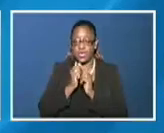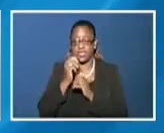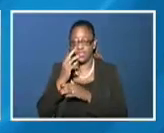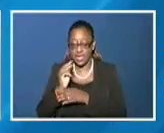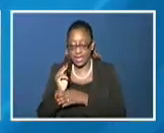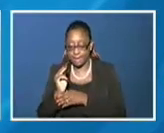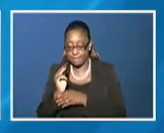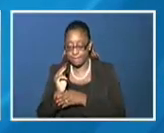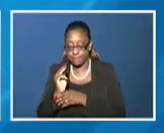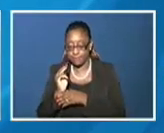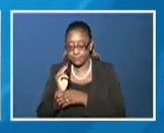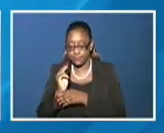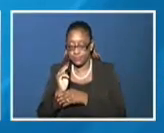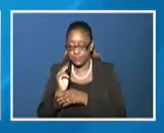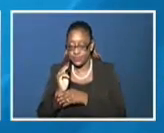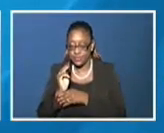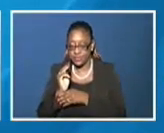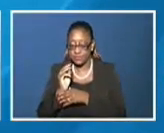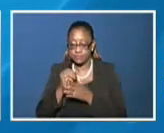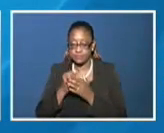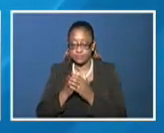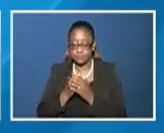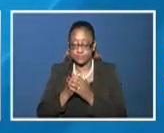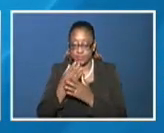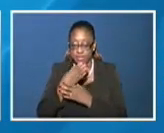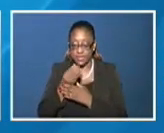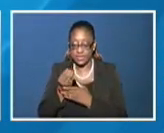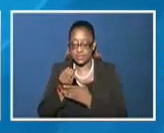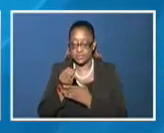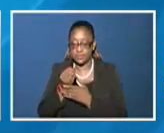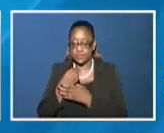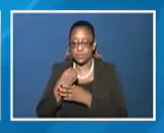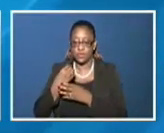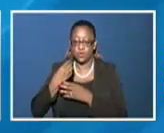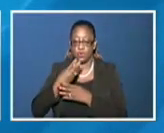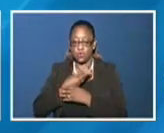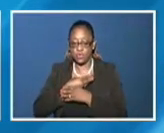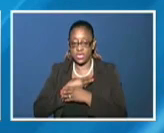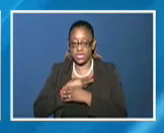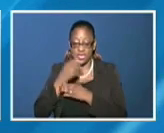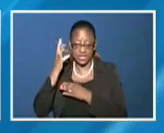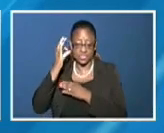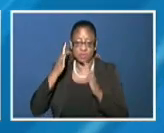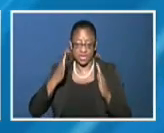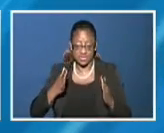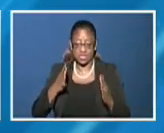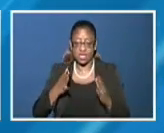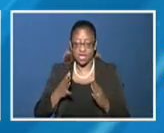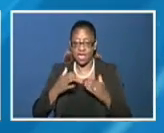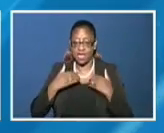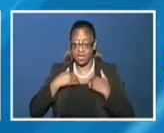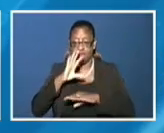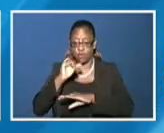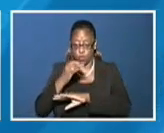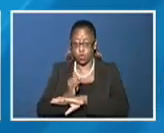any type of help that we can. And in the Haitian League of Pastors, we are working right now because